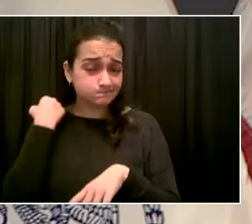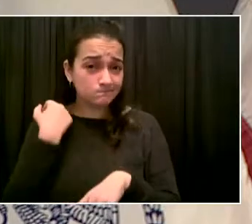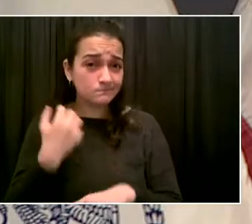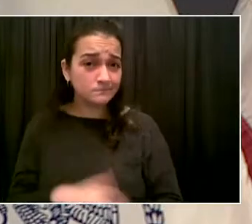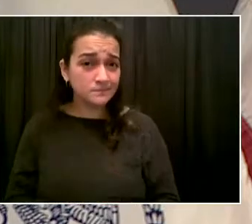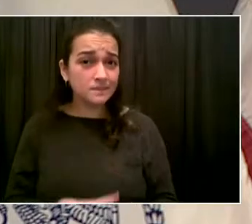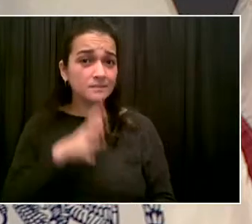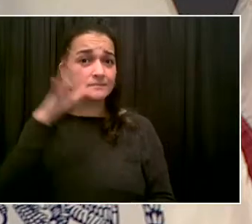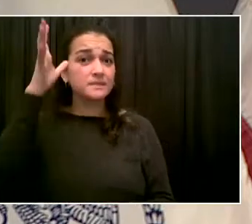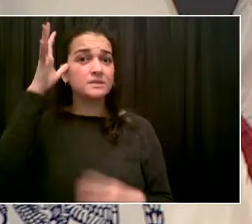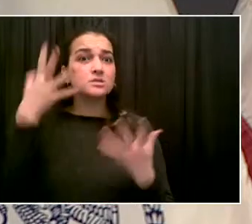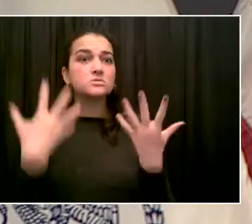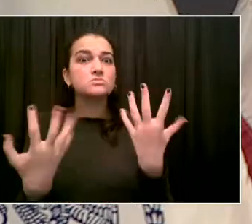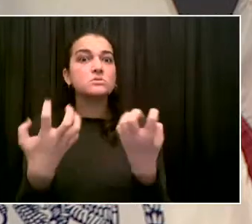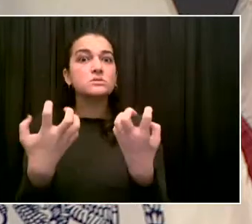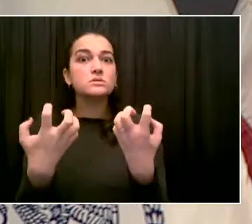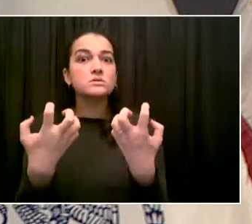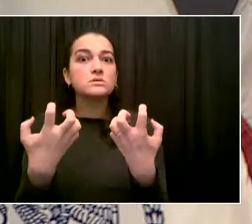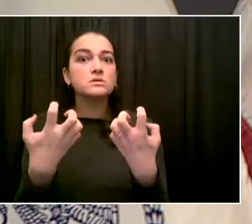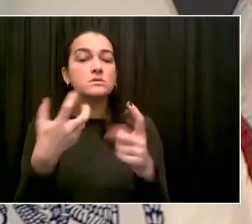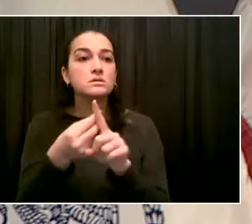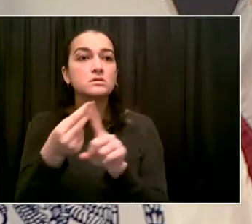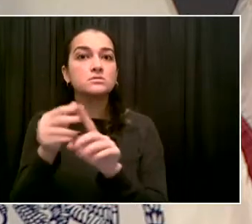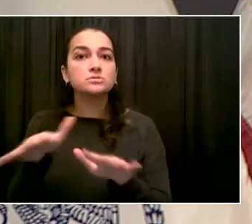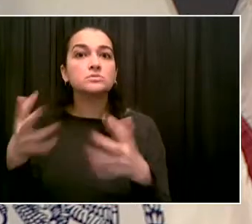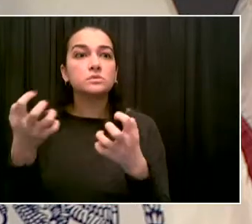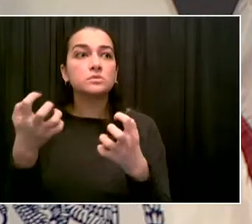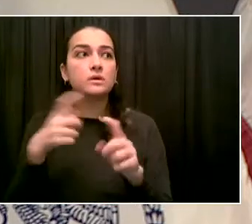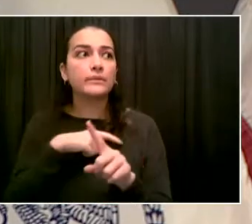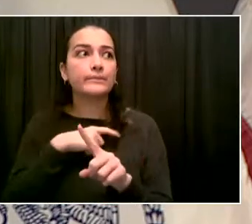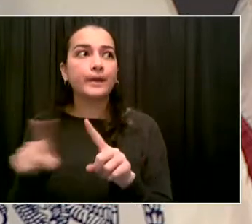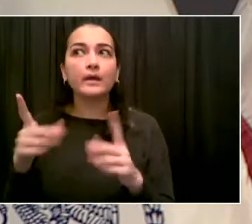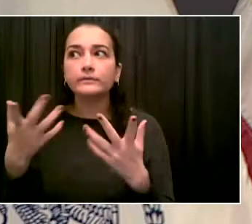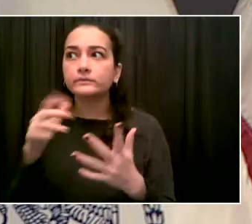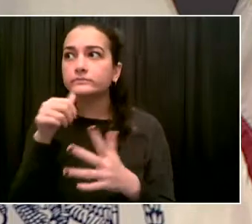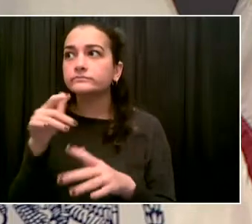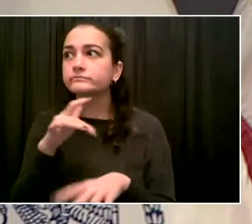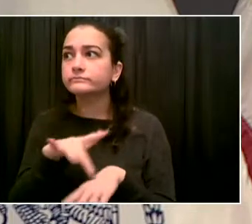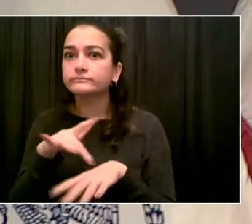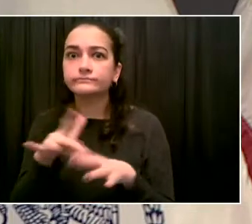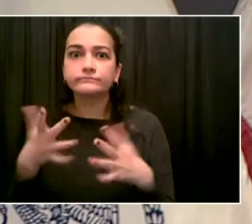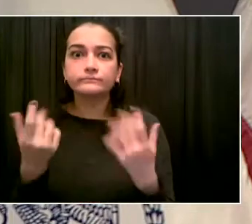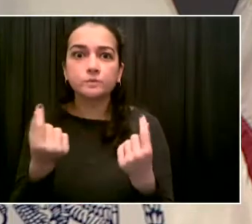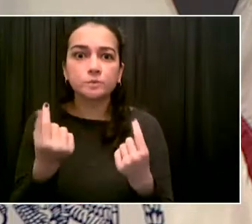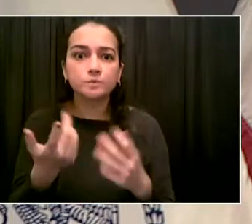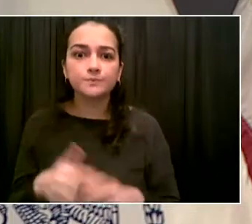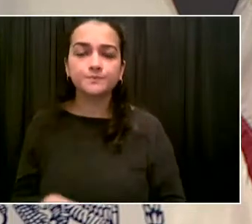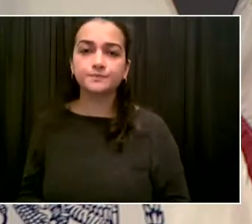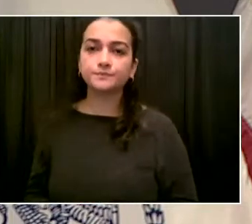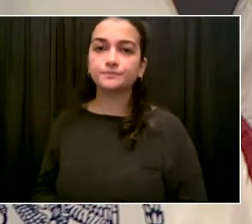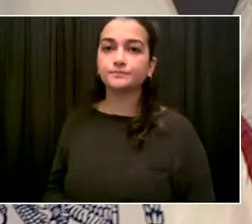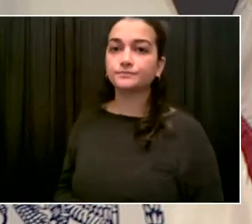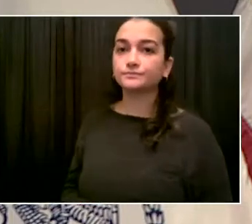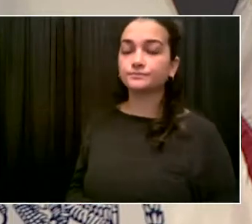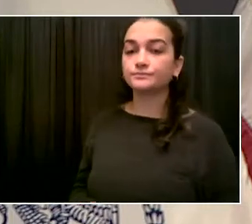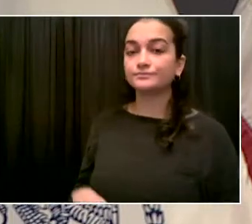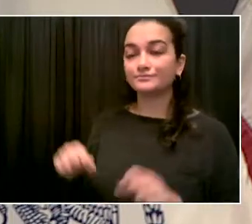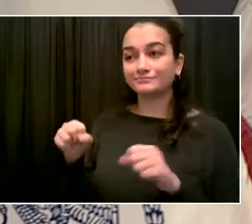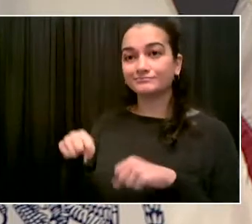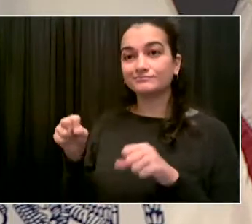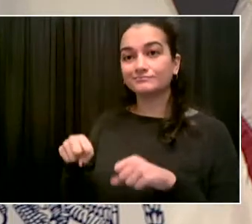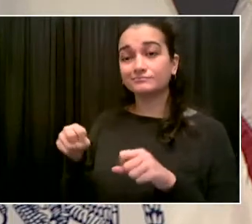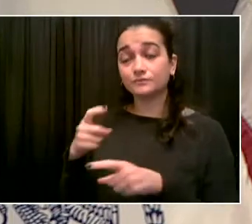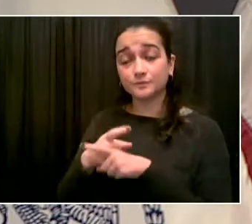we saw that demand. It was actually greater than we expected, which is a very good thing. So what we've done immediately is